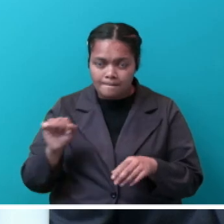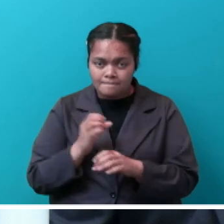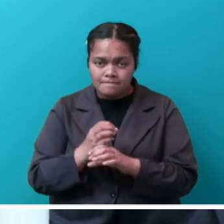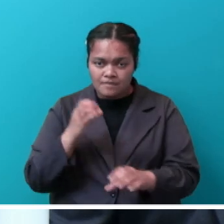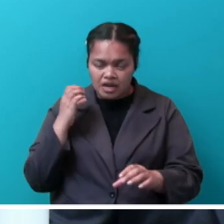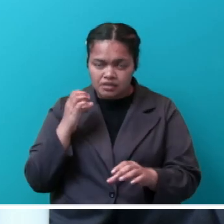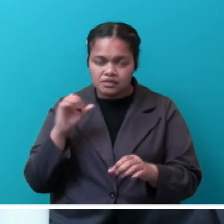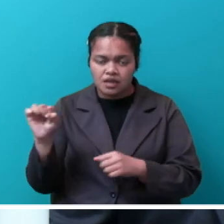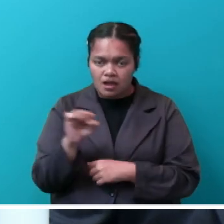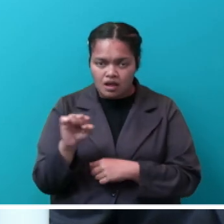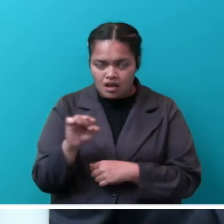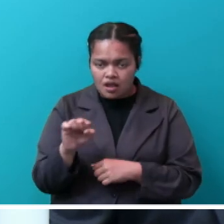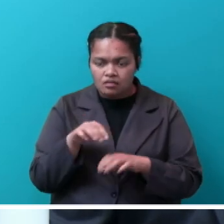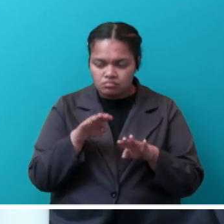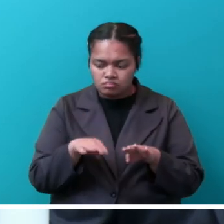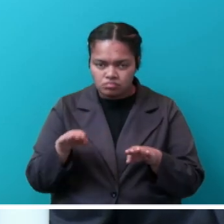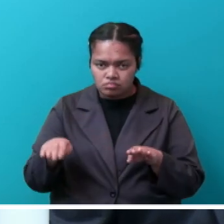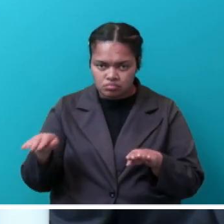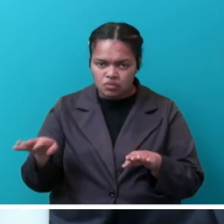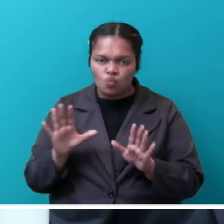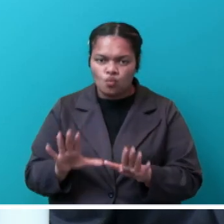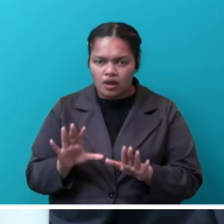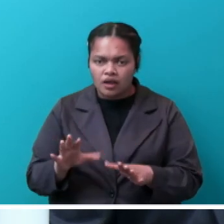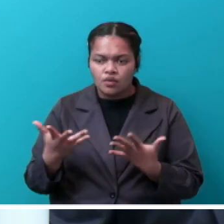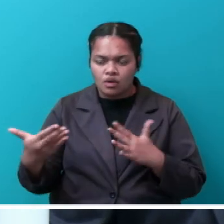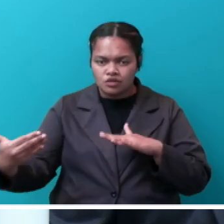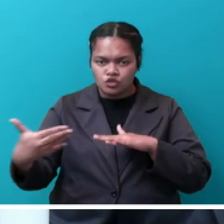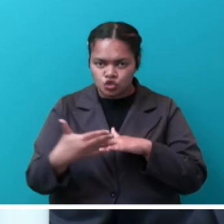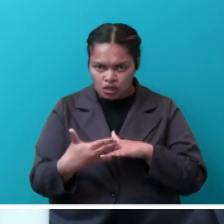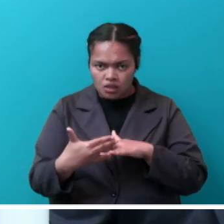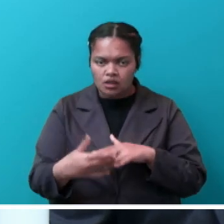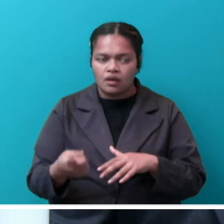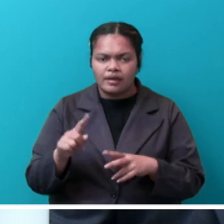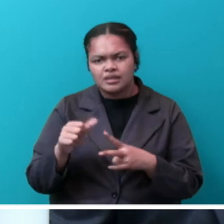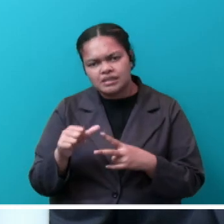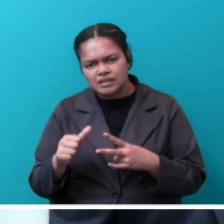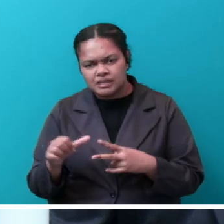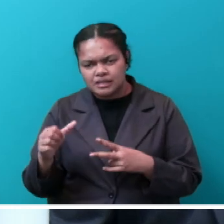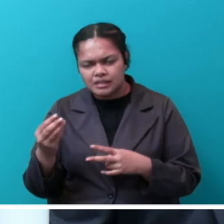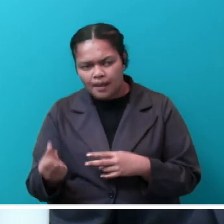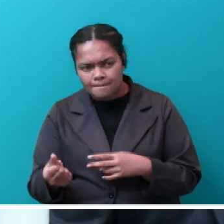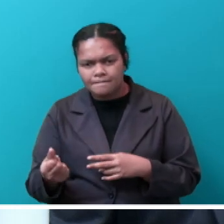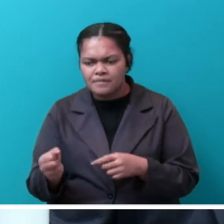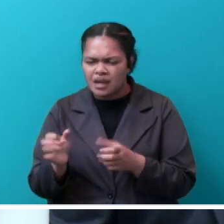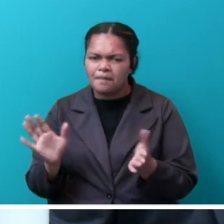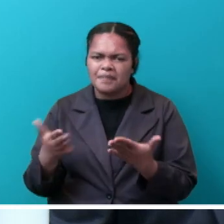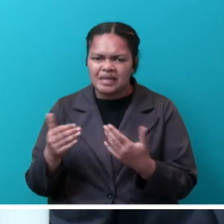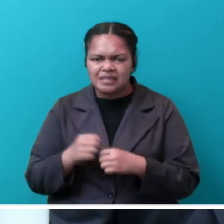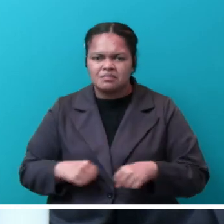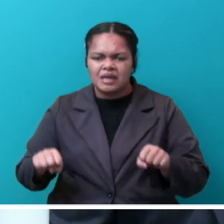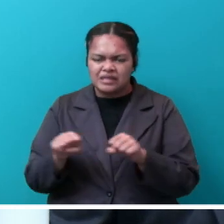embarking on the boat or waiting at the jetty, with also some playing spaces for children as well.